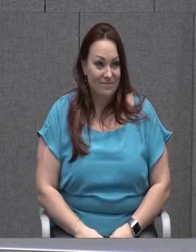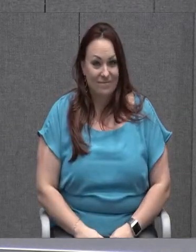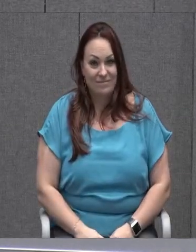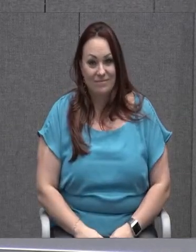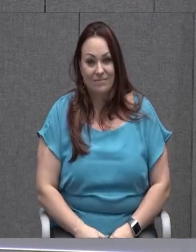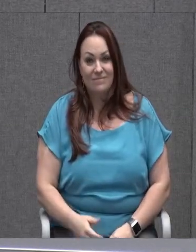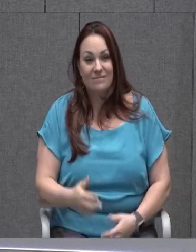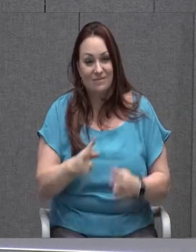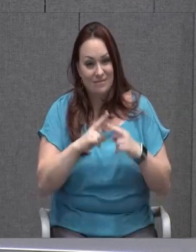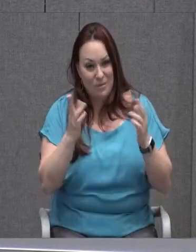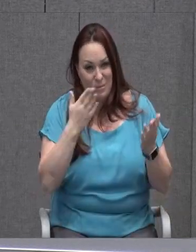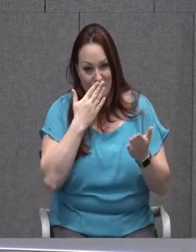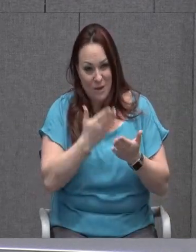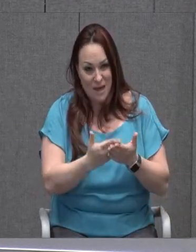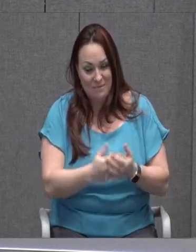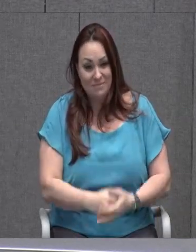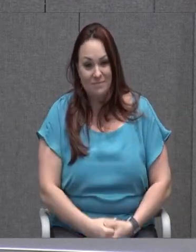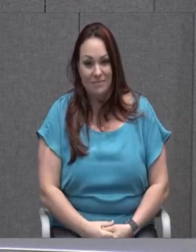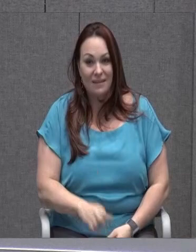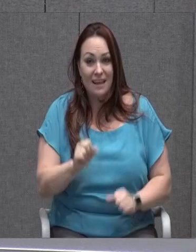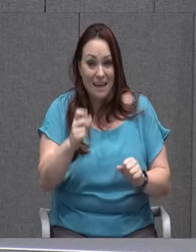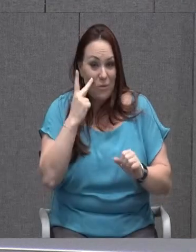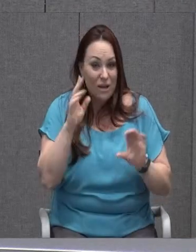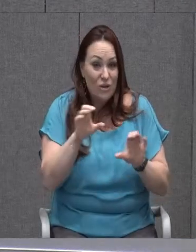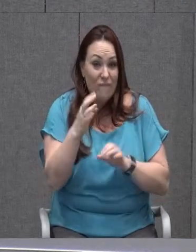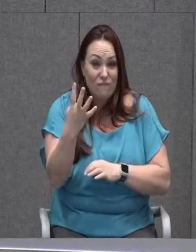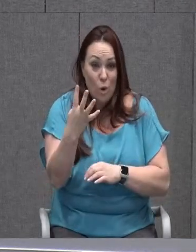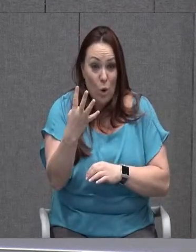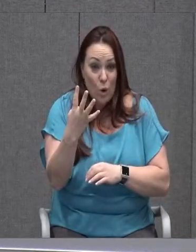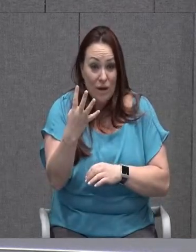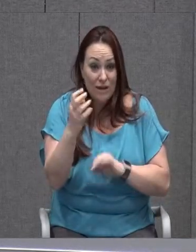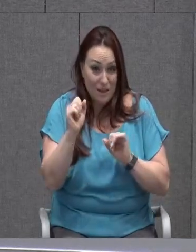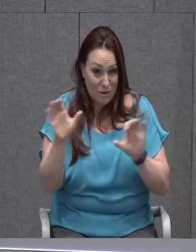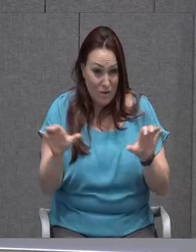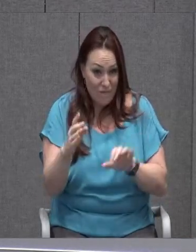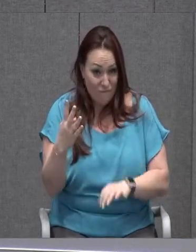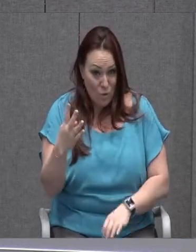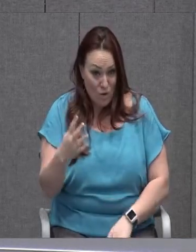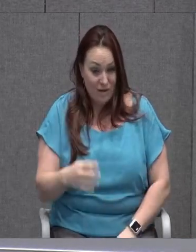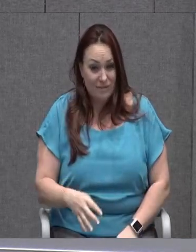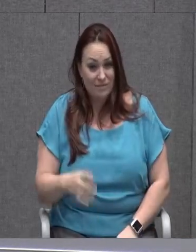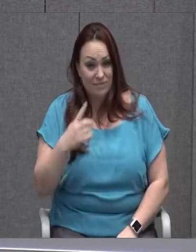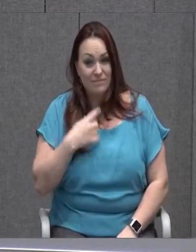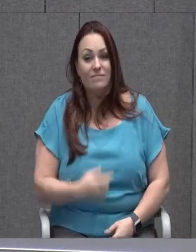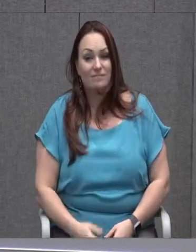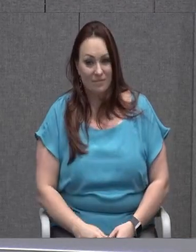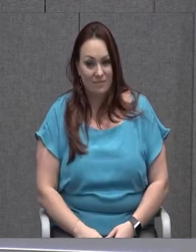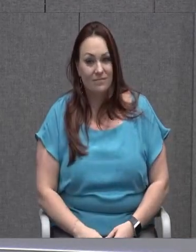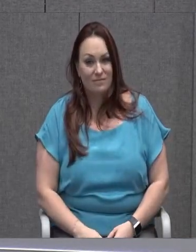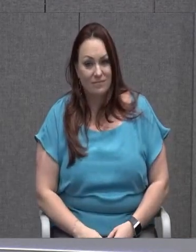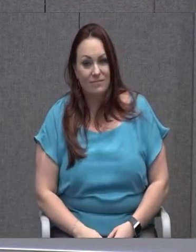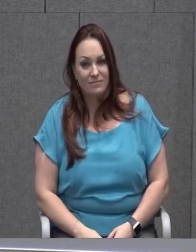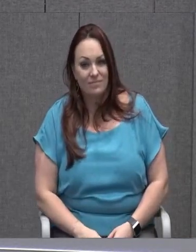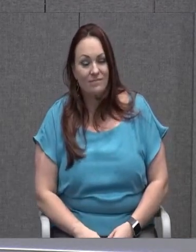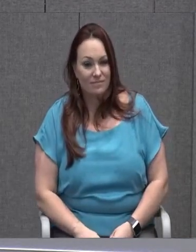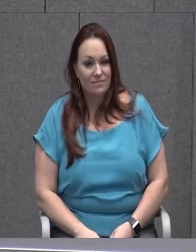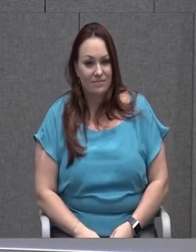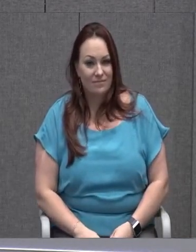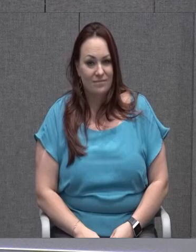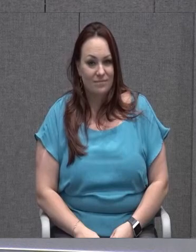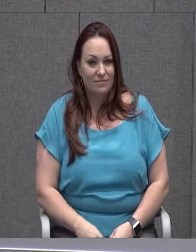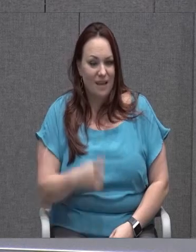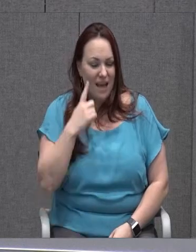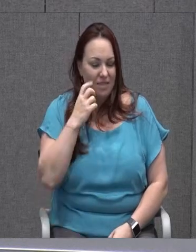Chócala. Muy bien. Let's see if we can get 4. All right. Can we get 4? I think so. ¿Podemos hacerlo con 4?